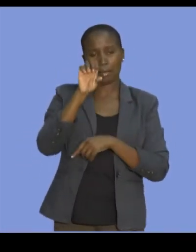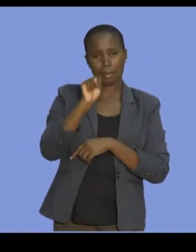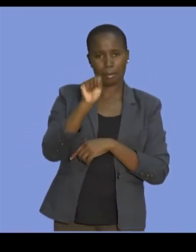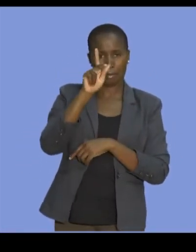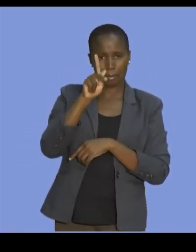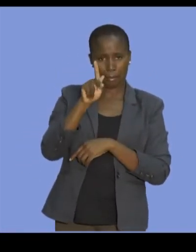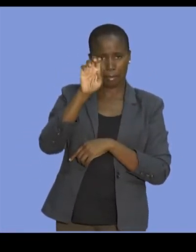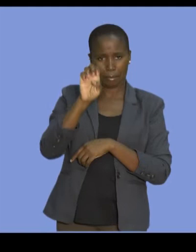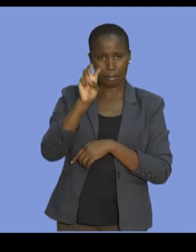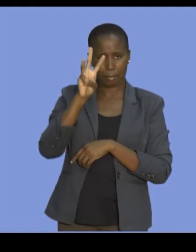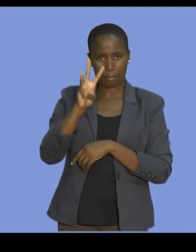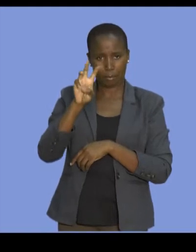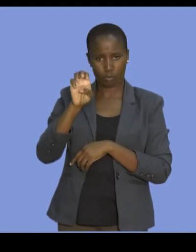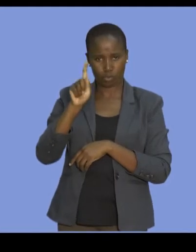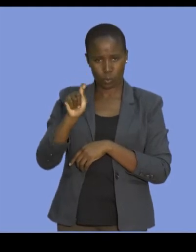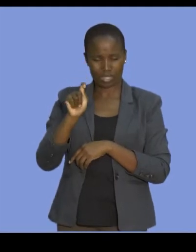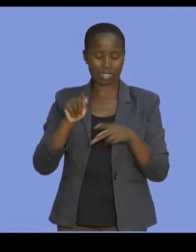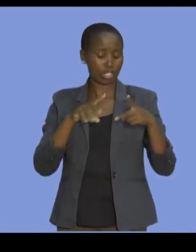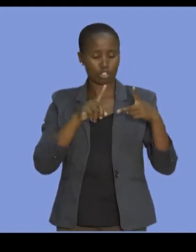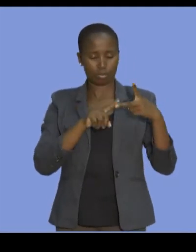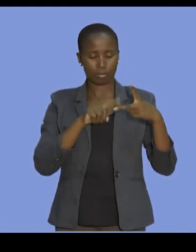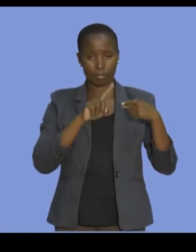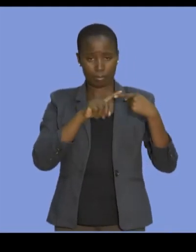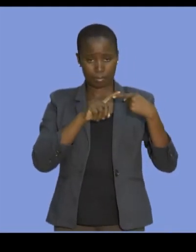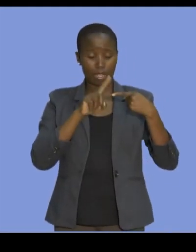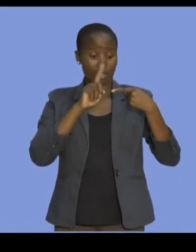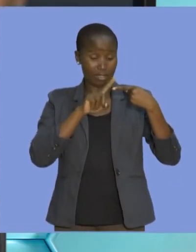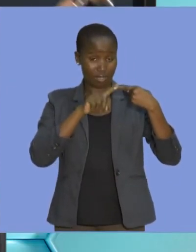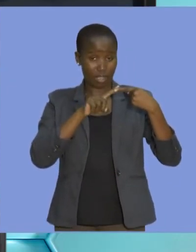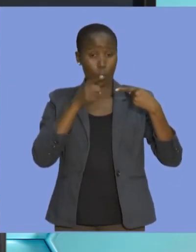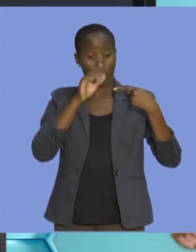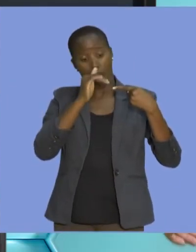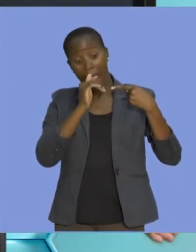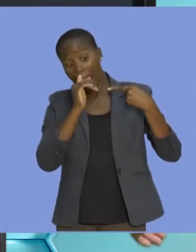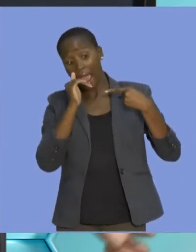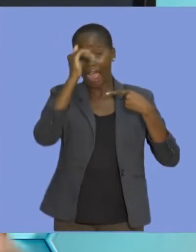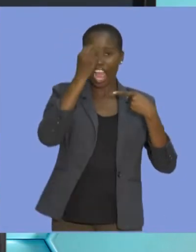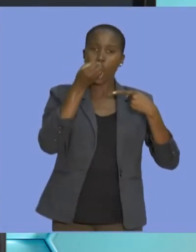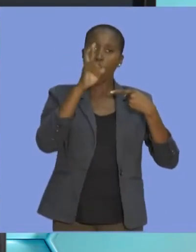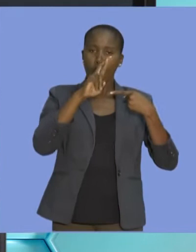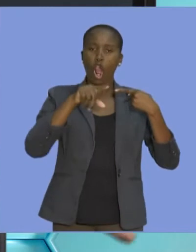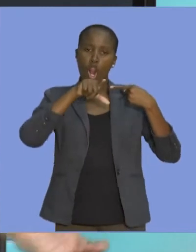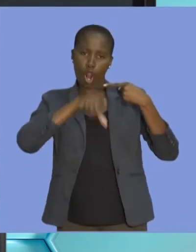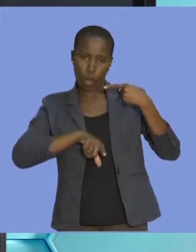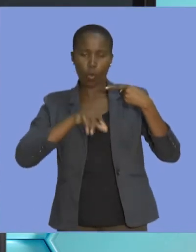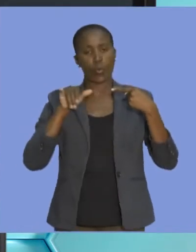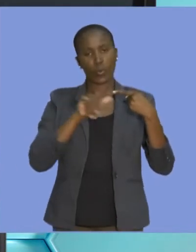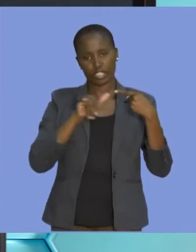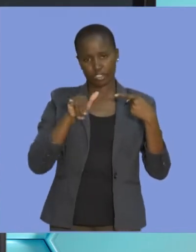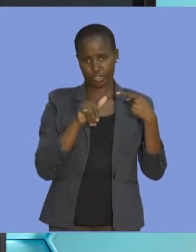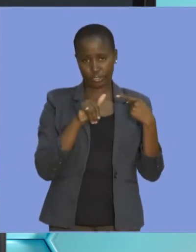Extreme values are the highest or the lowest value on a set of